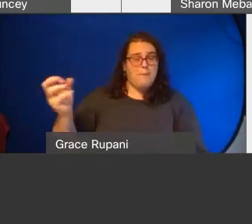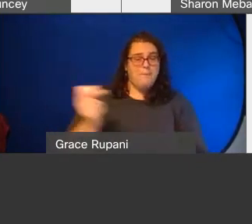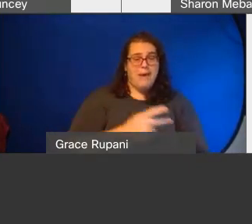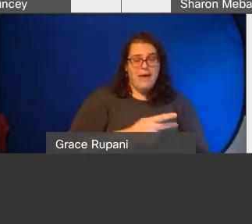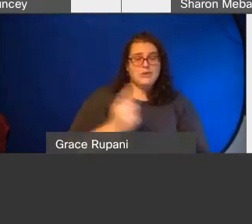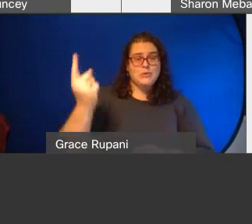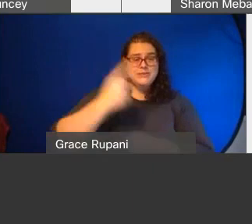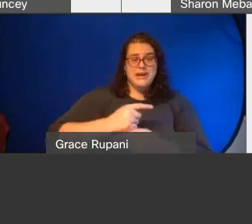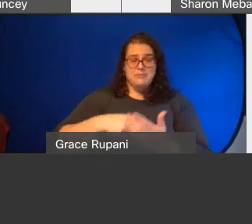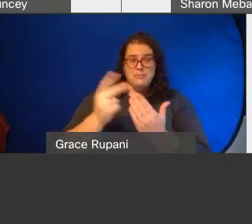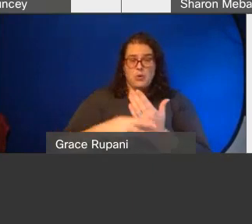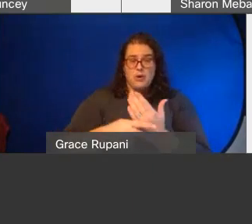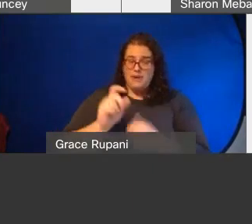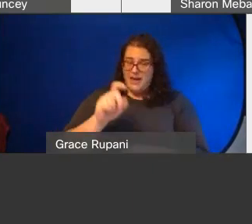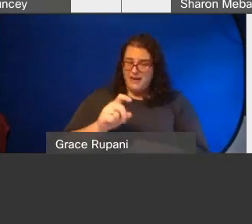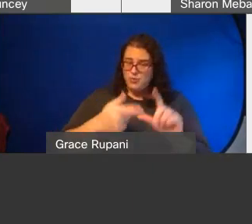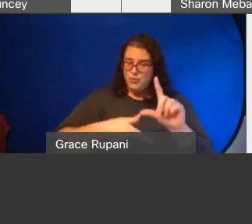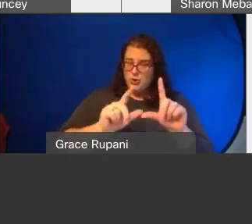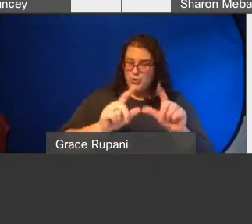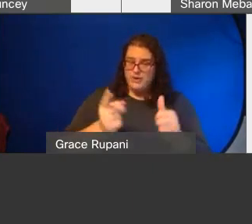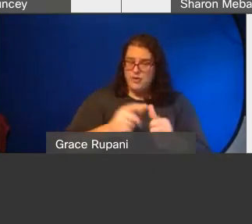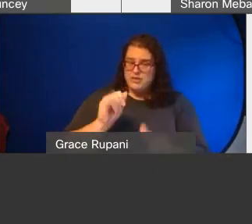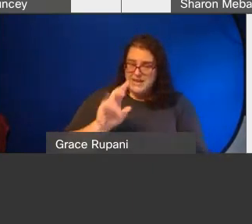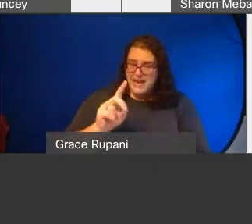DSPs need to renew their CPR first aid and renew